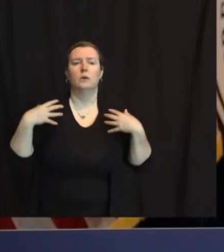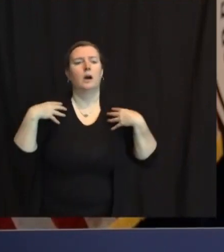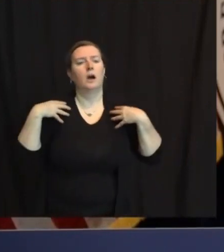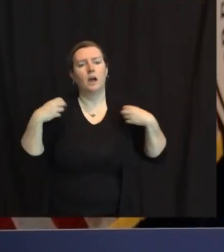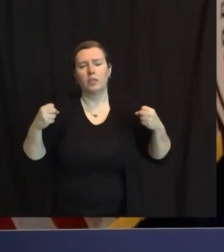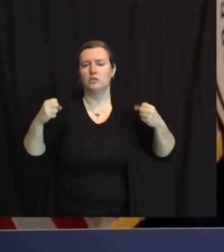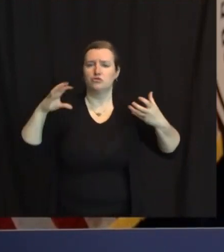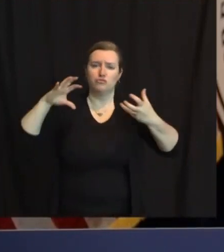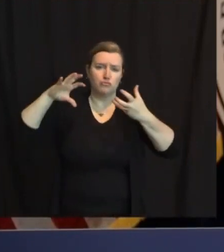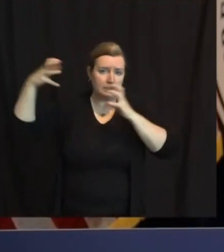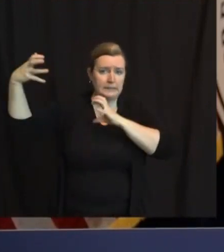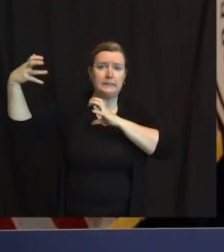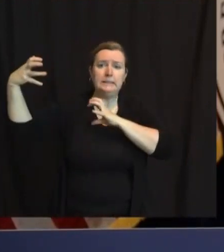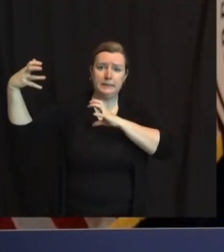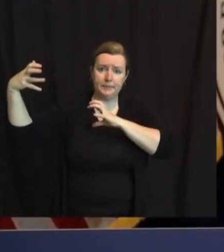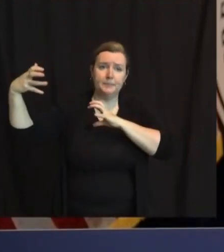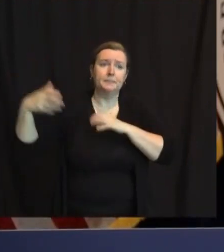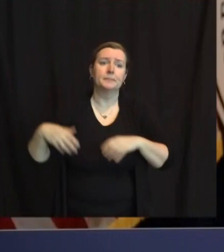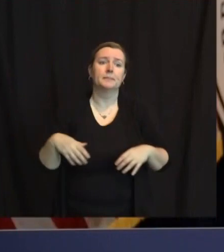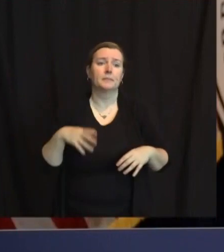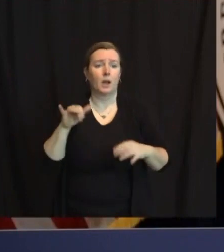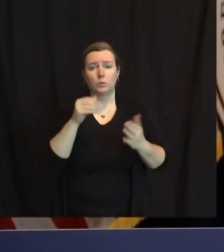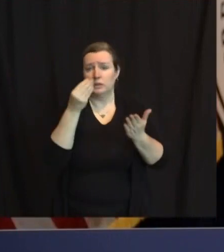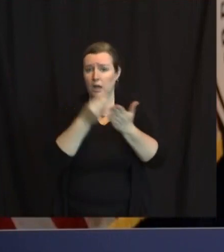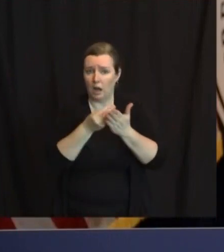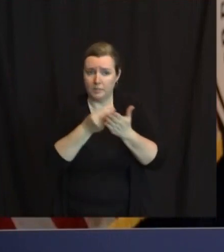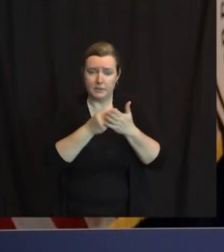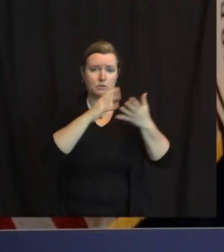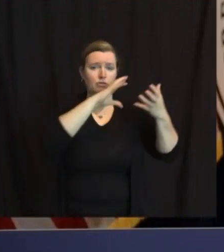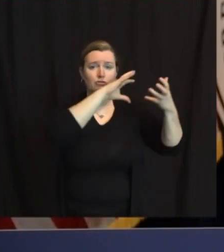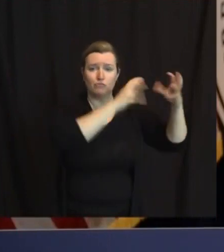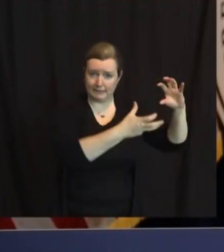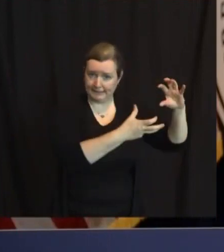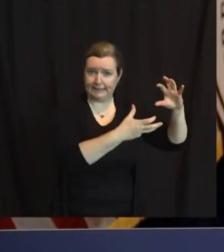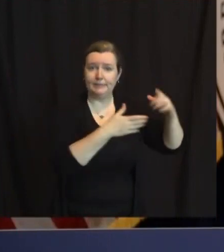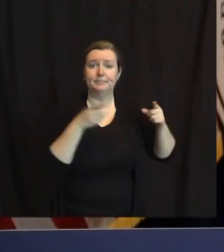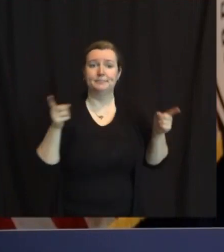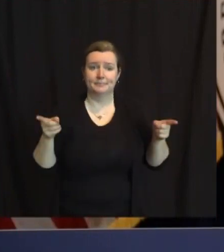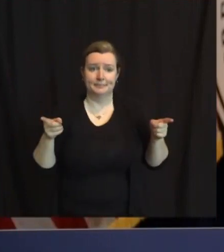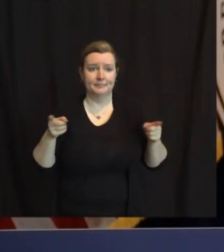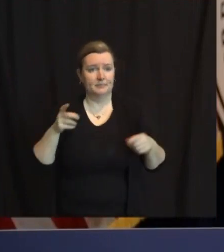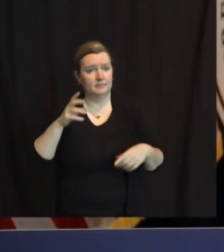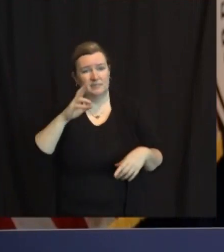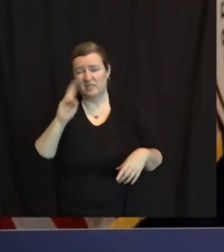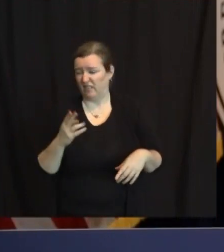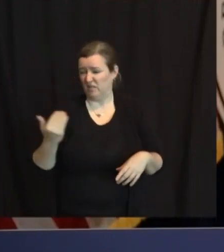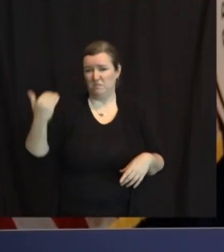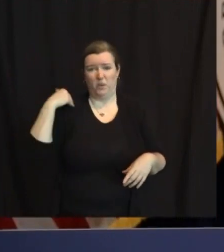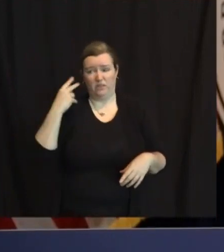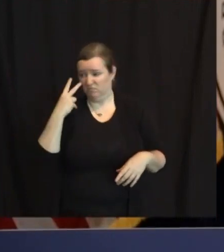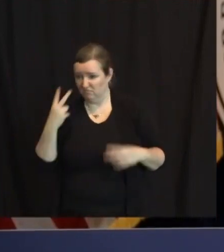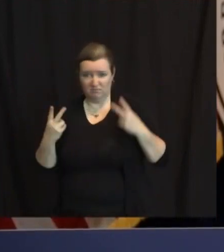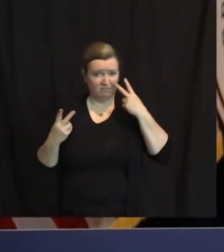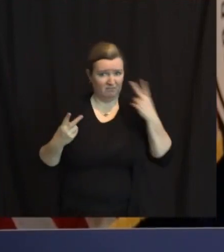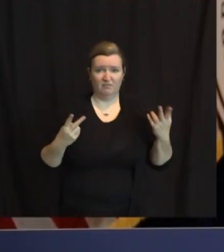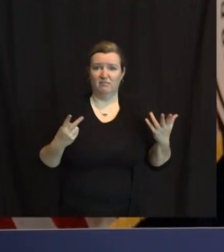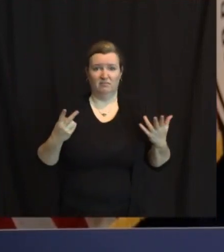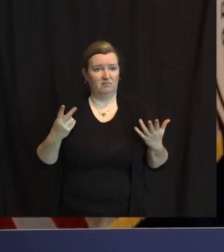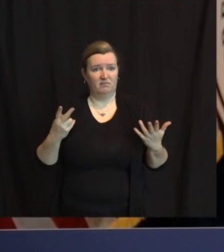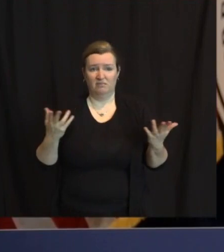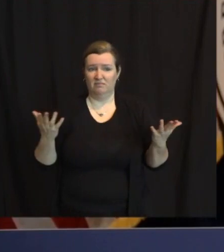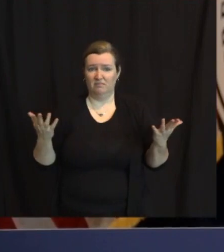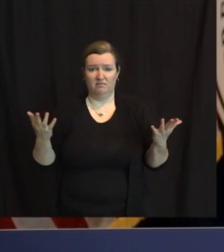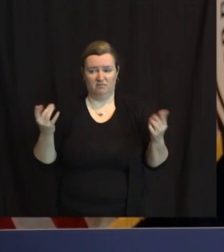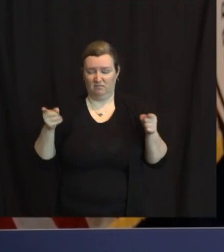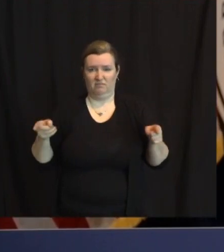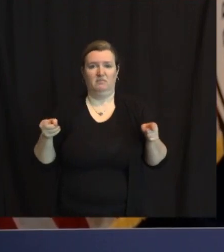before and an economic crisis of proportions we've never seen before. And nowhere is that felt more than in the ranks of